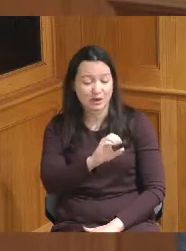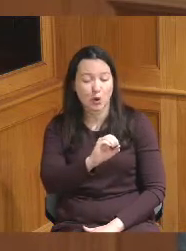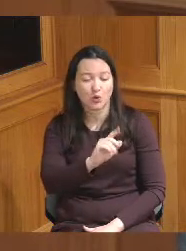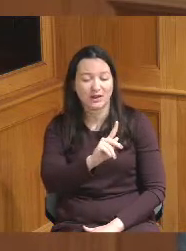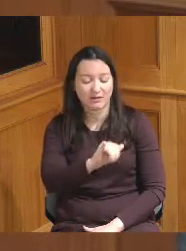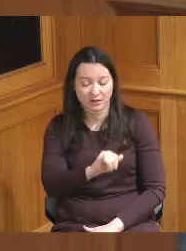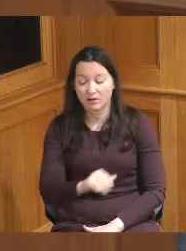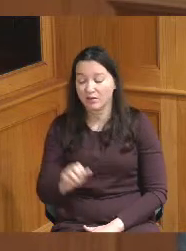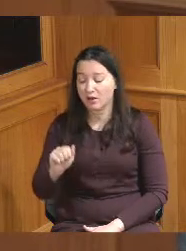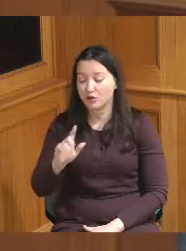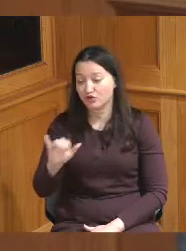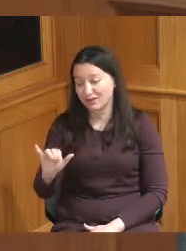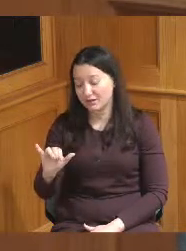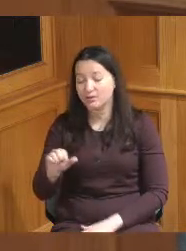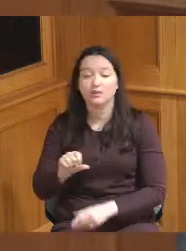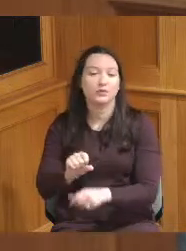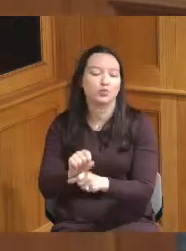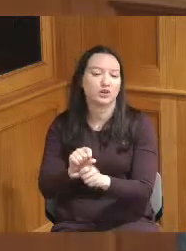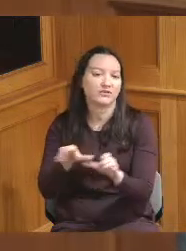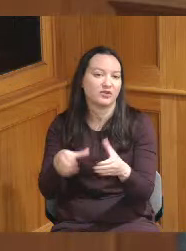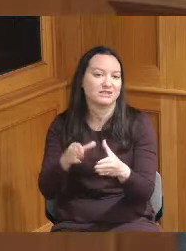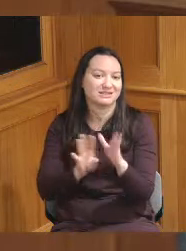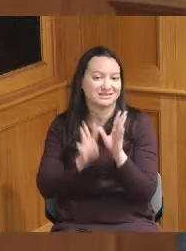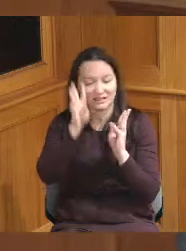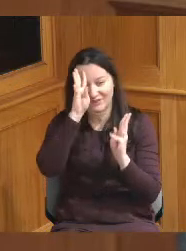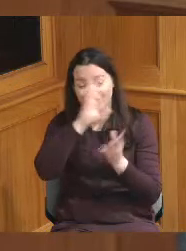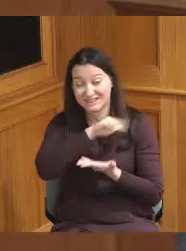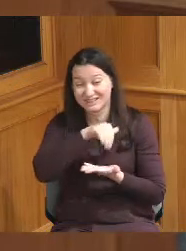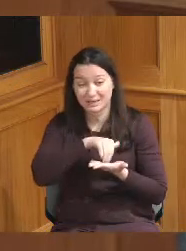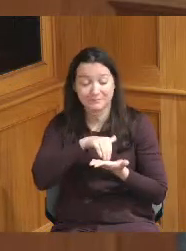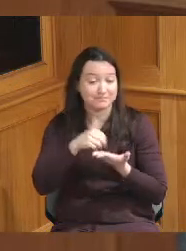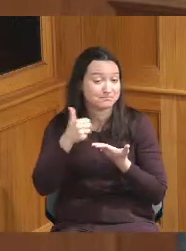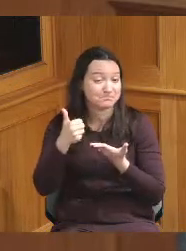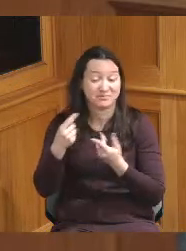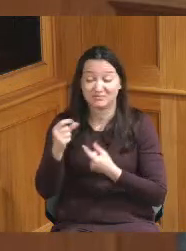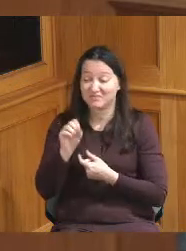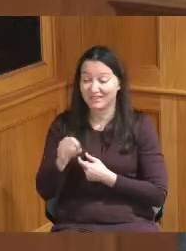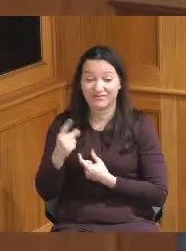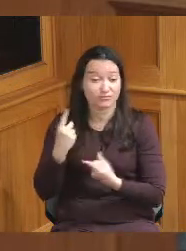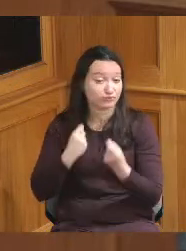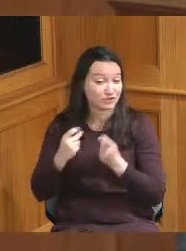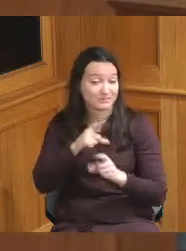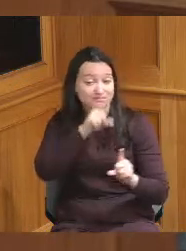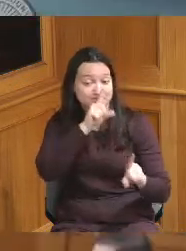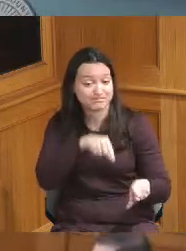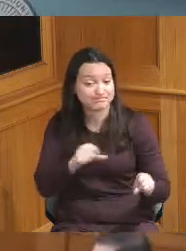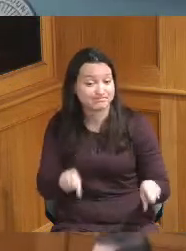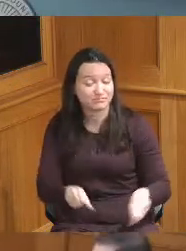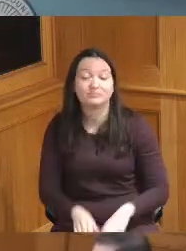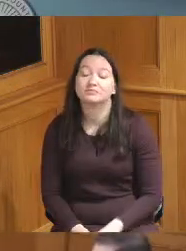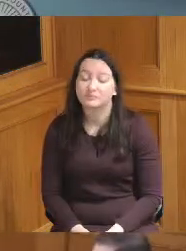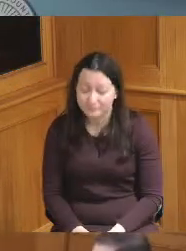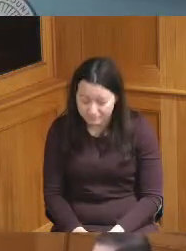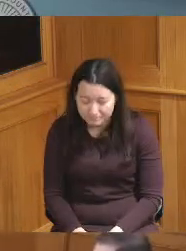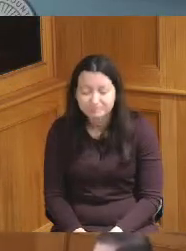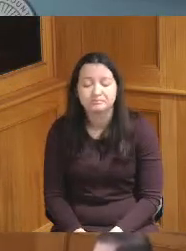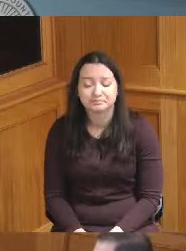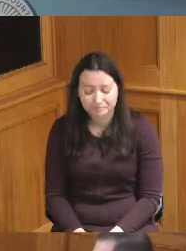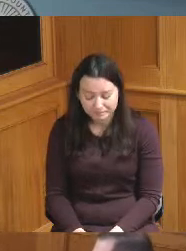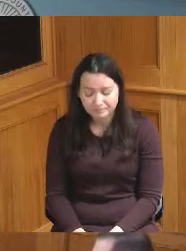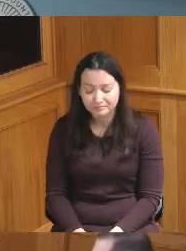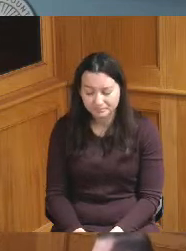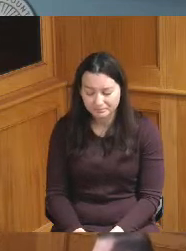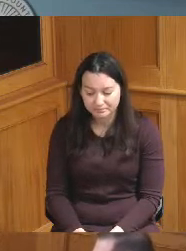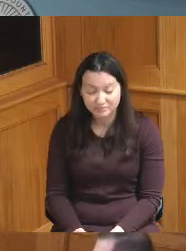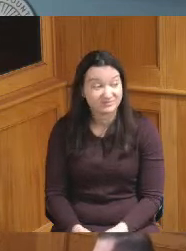Audrey Treasure with the Workforce Innovation Center that can help me with any questions that you may have. Thank you.